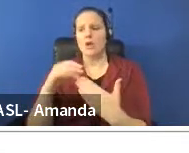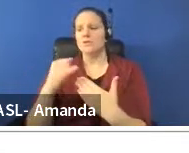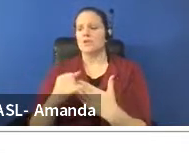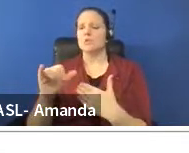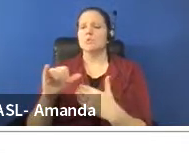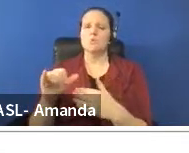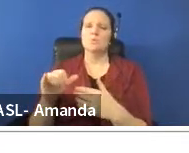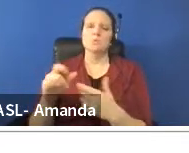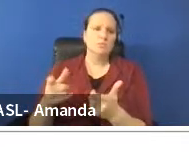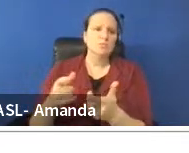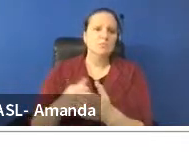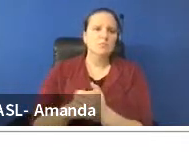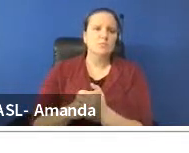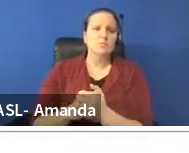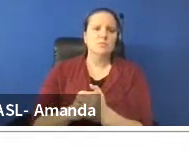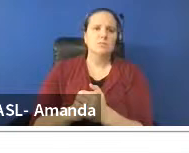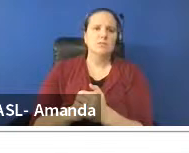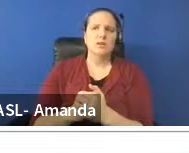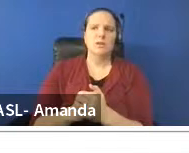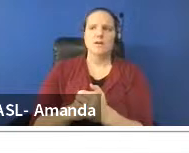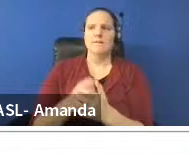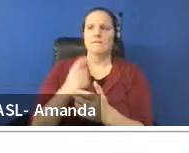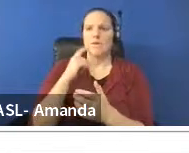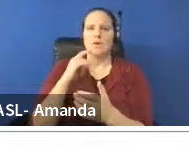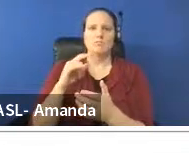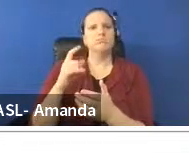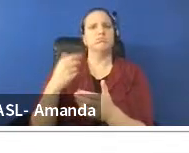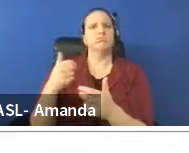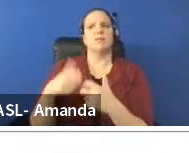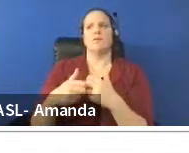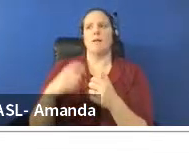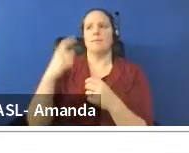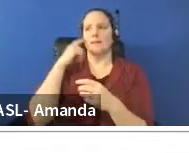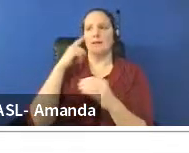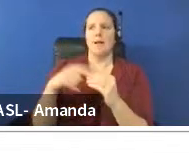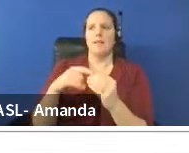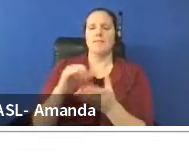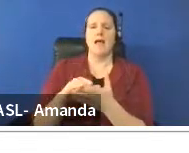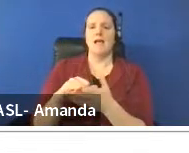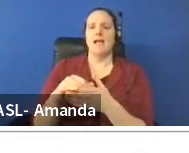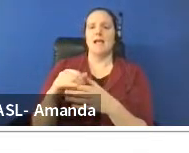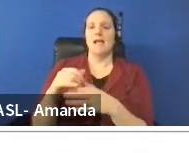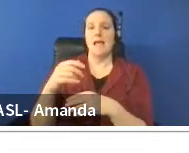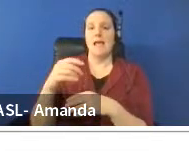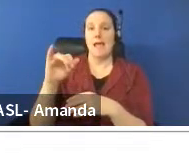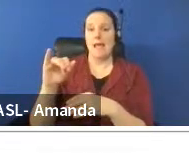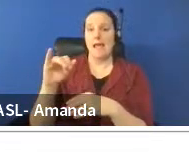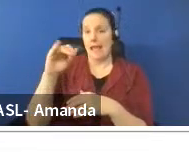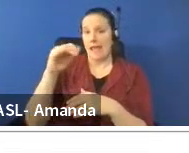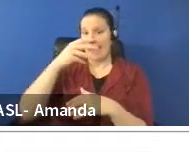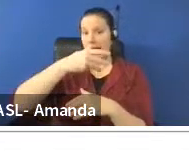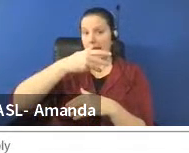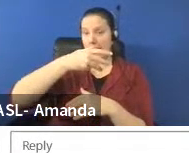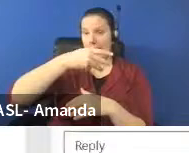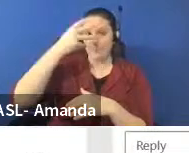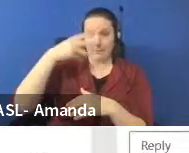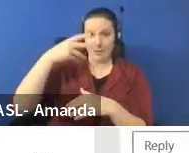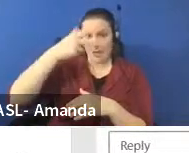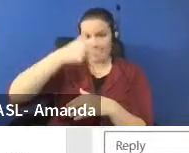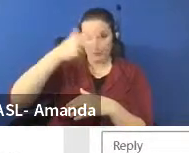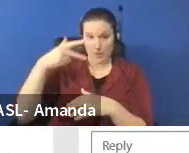find difficulty. And I'm thinking of like our immigrant communities, folks who don't